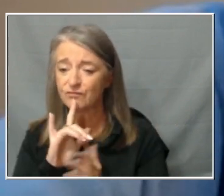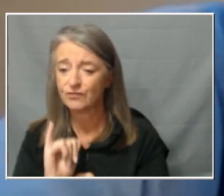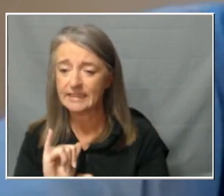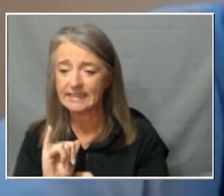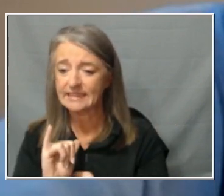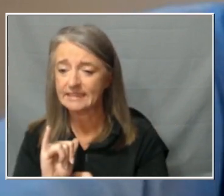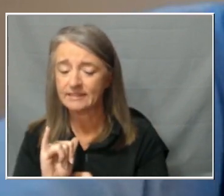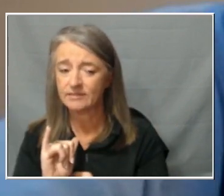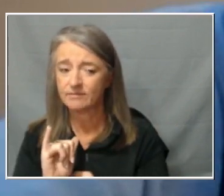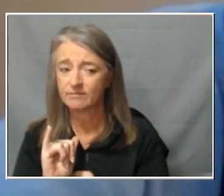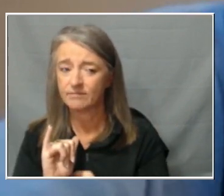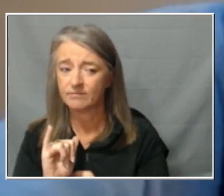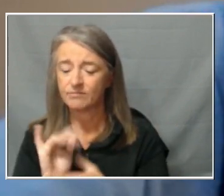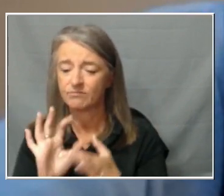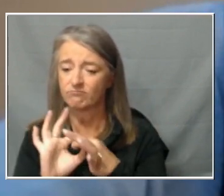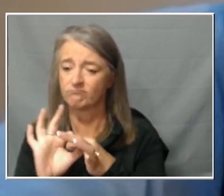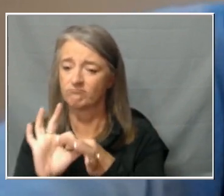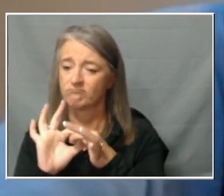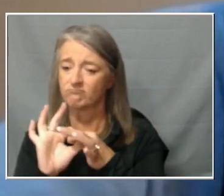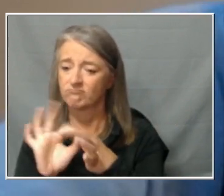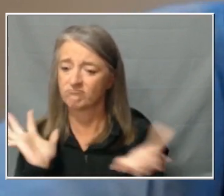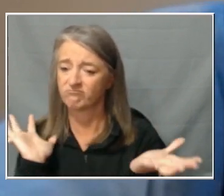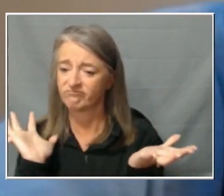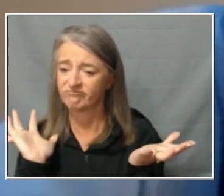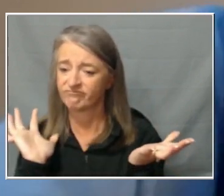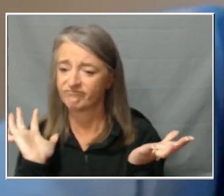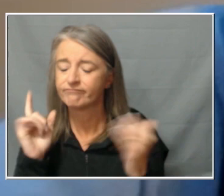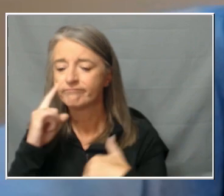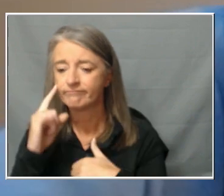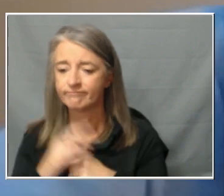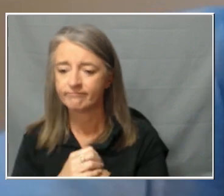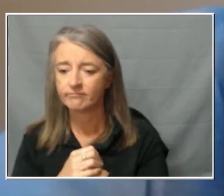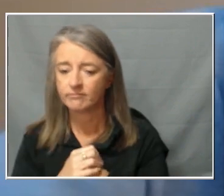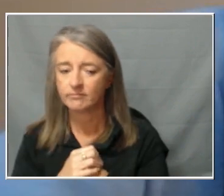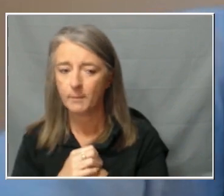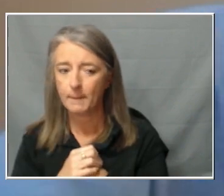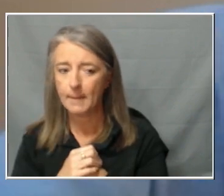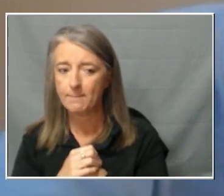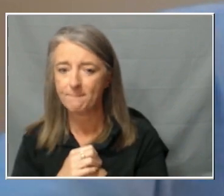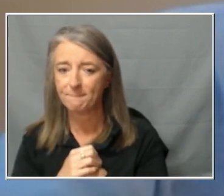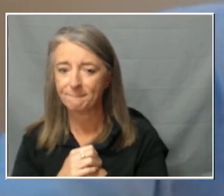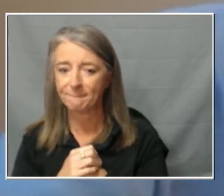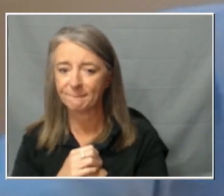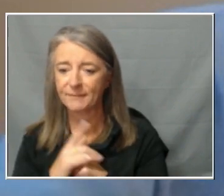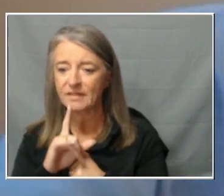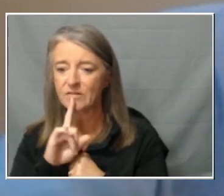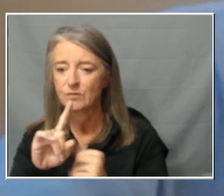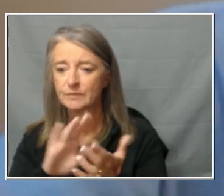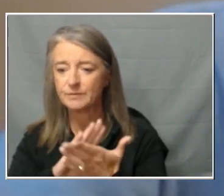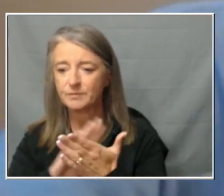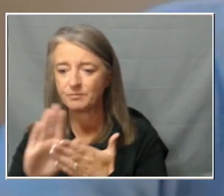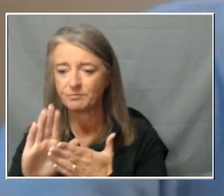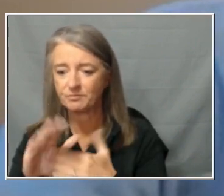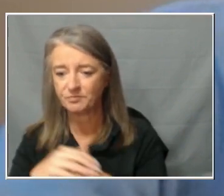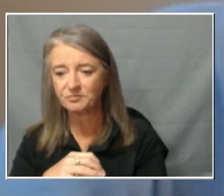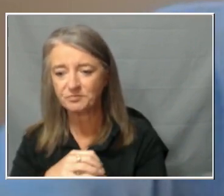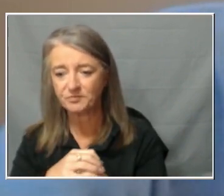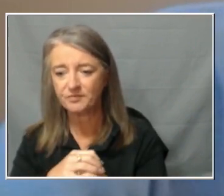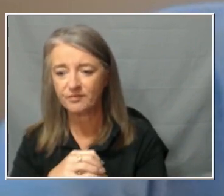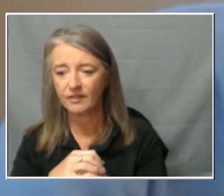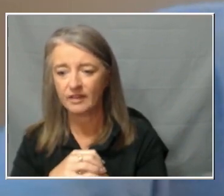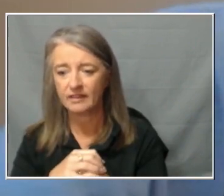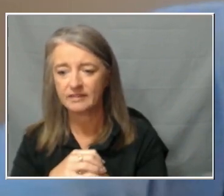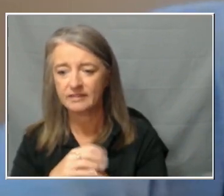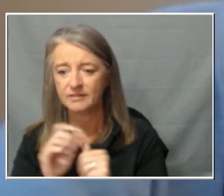that relationship was done. So it was really nice. It was one of